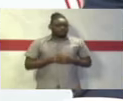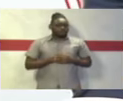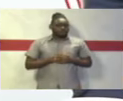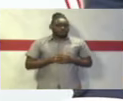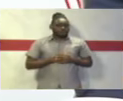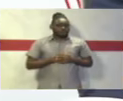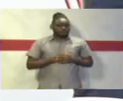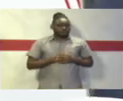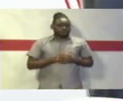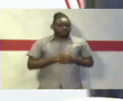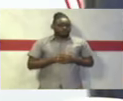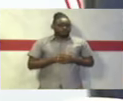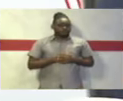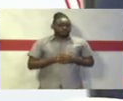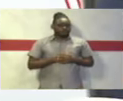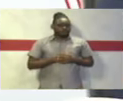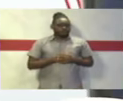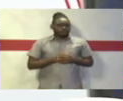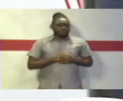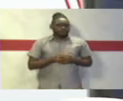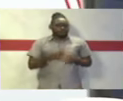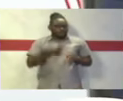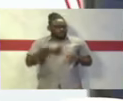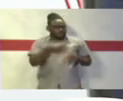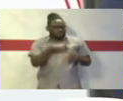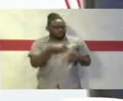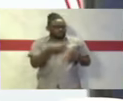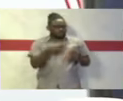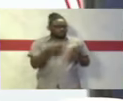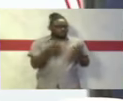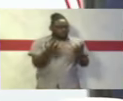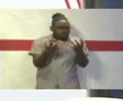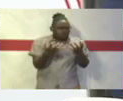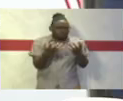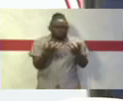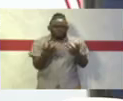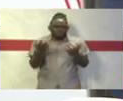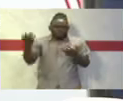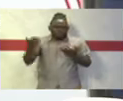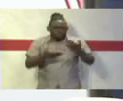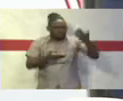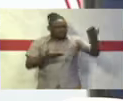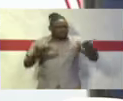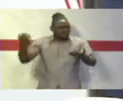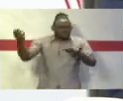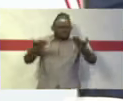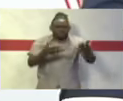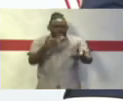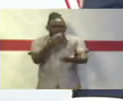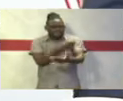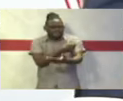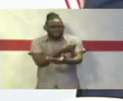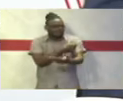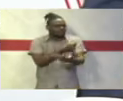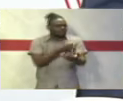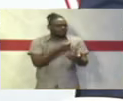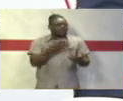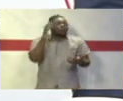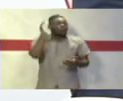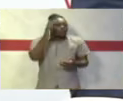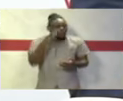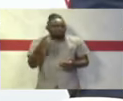organizations. We'll save you the trouble. Get vaccinated. We will come to do the group of you.